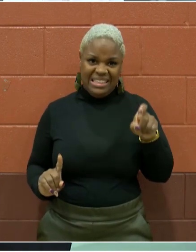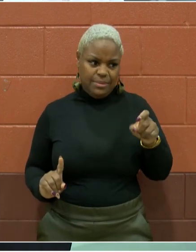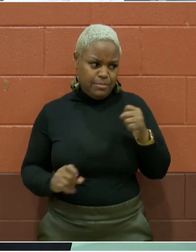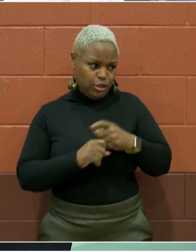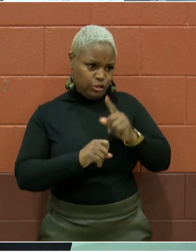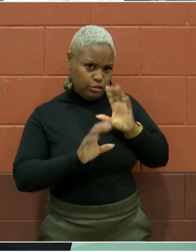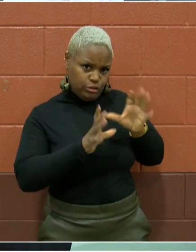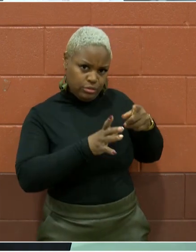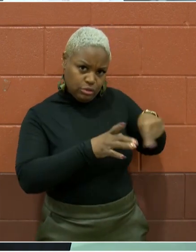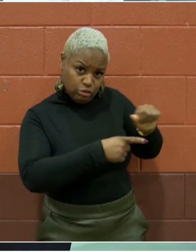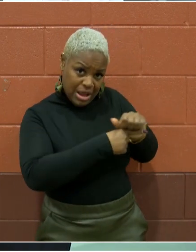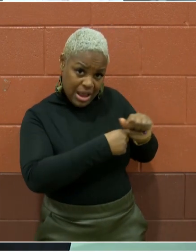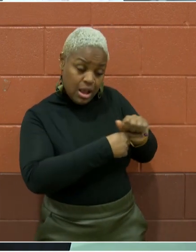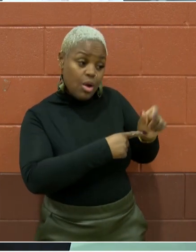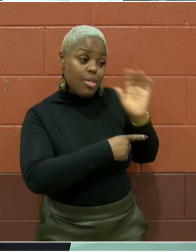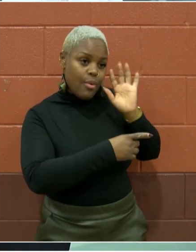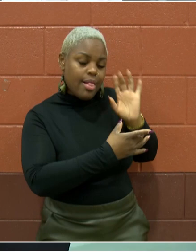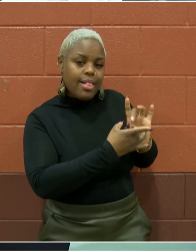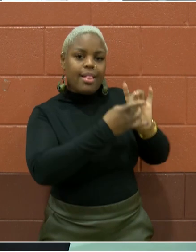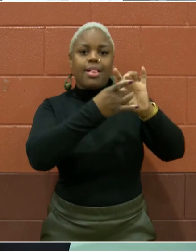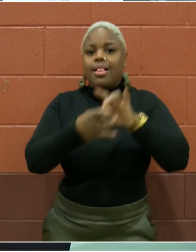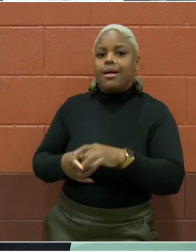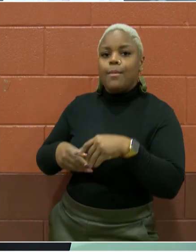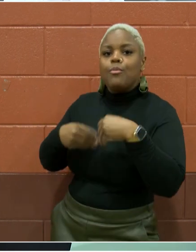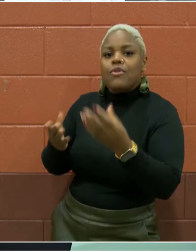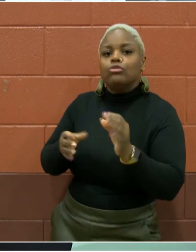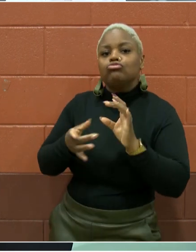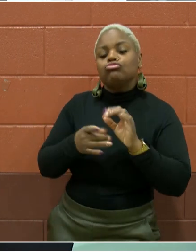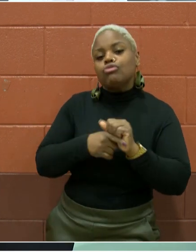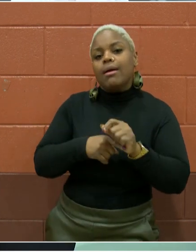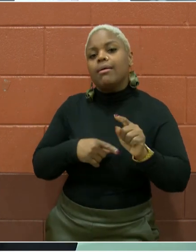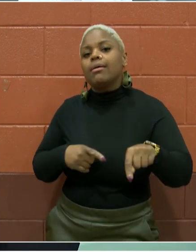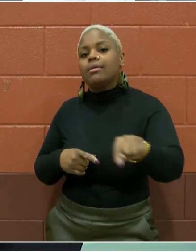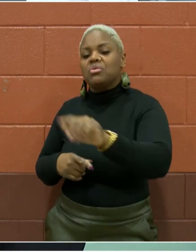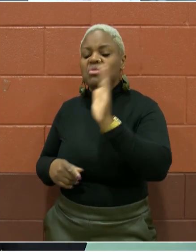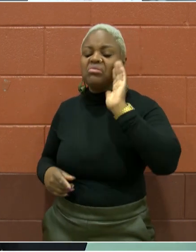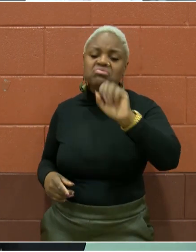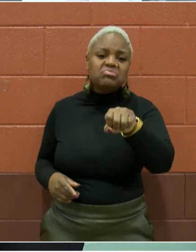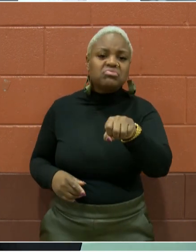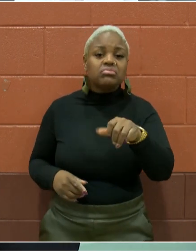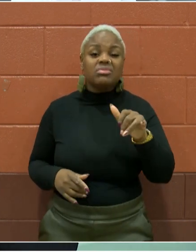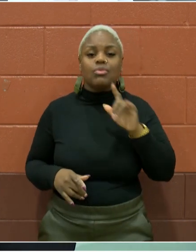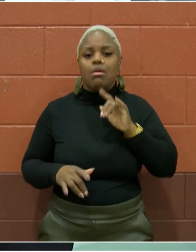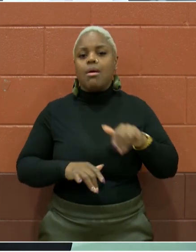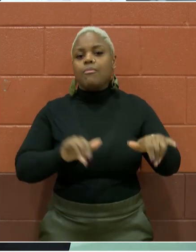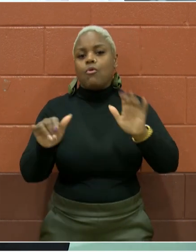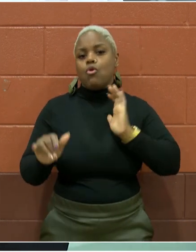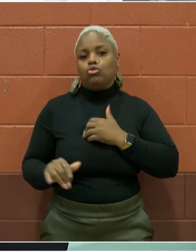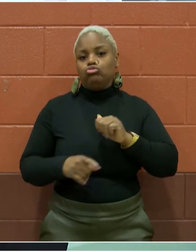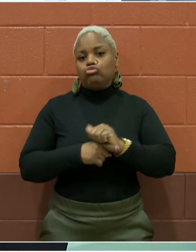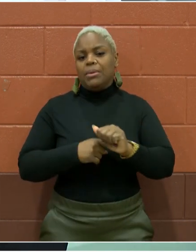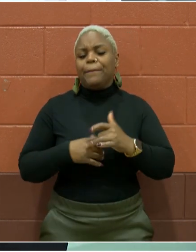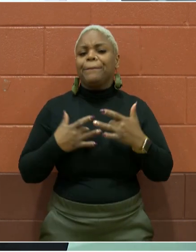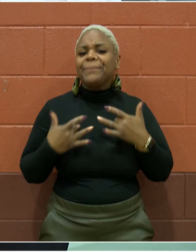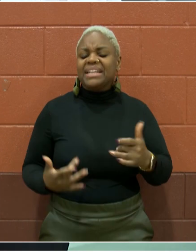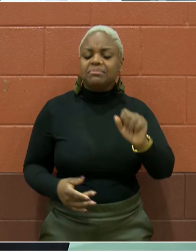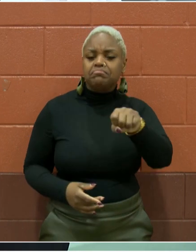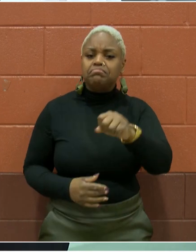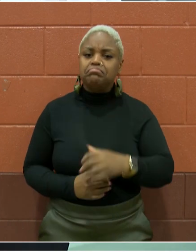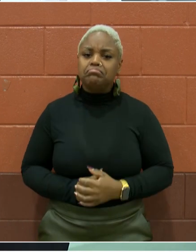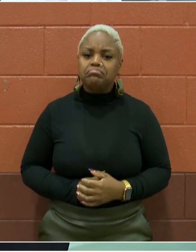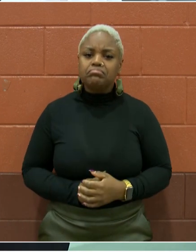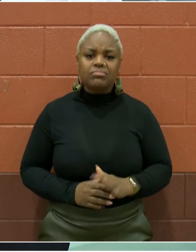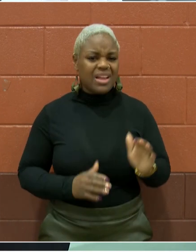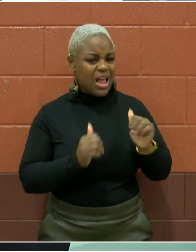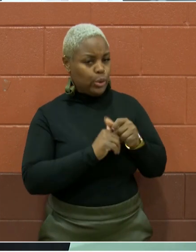the workforce, which is typically what we do in most of our training, with most of our training. And how do you take into account racial bias in the